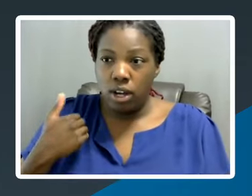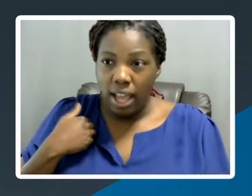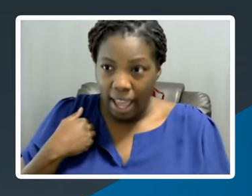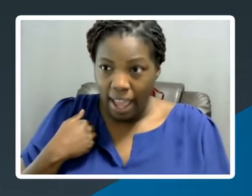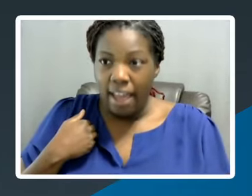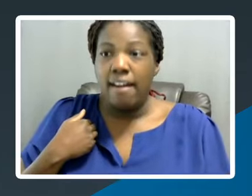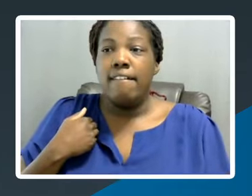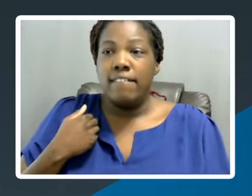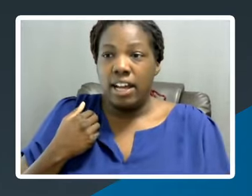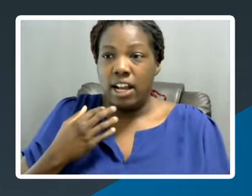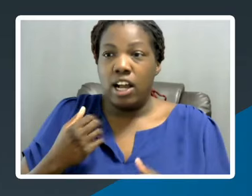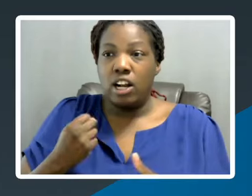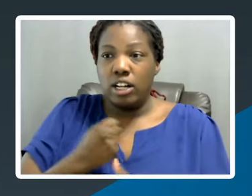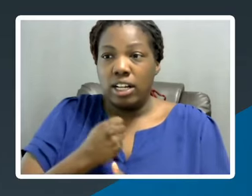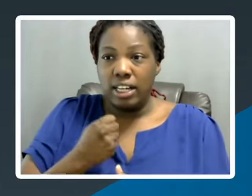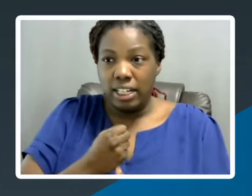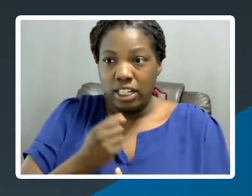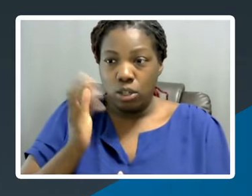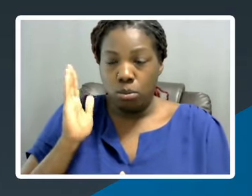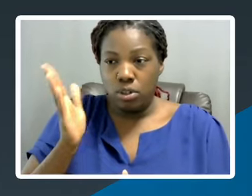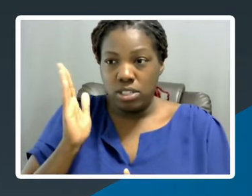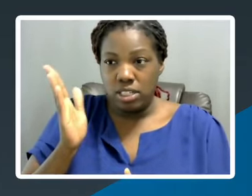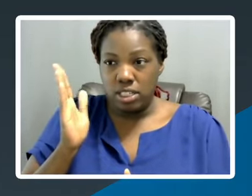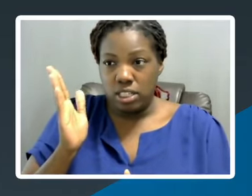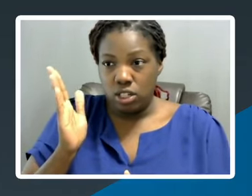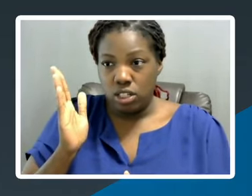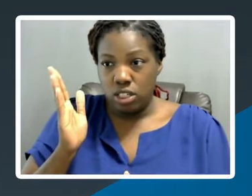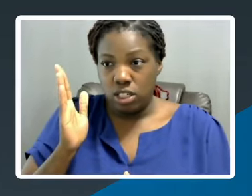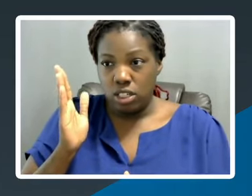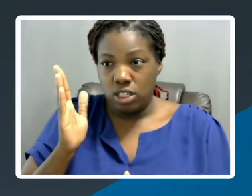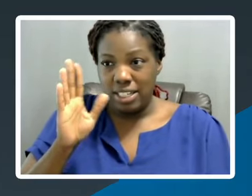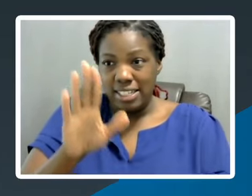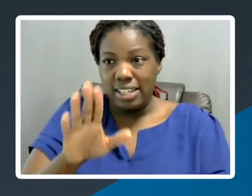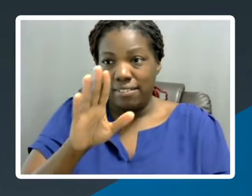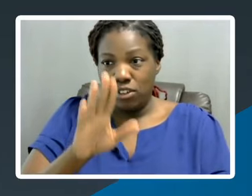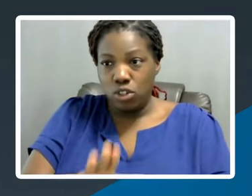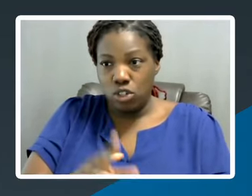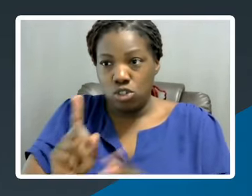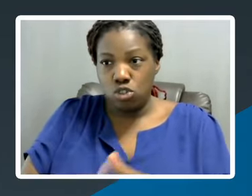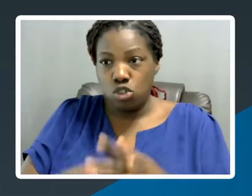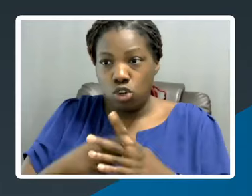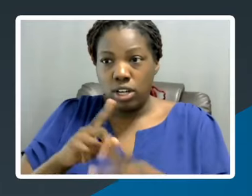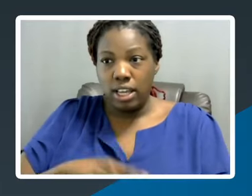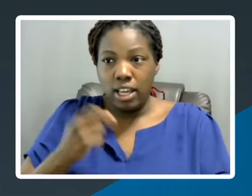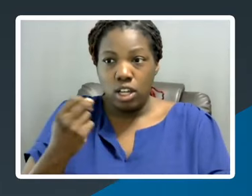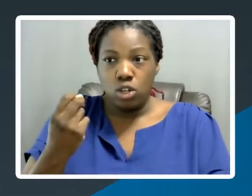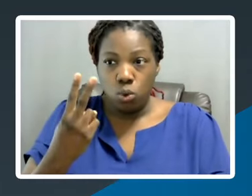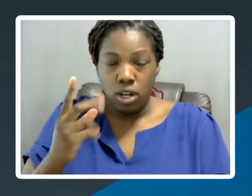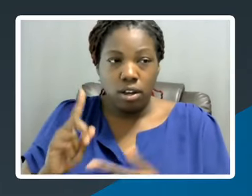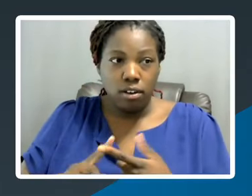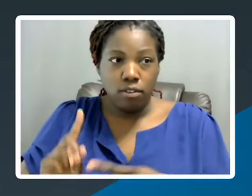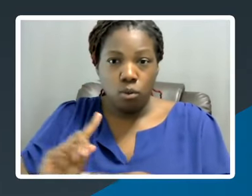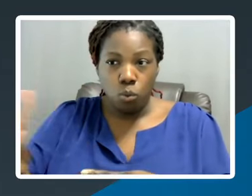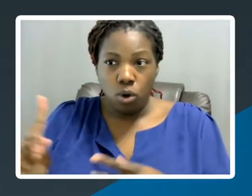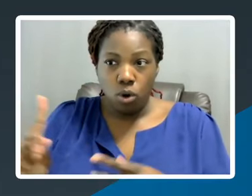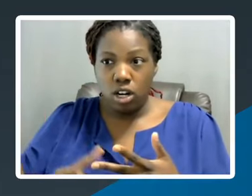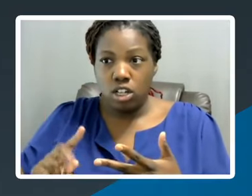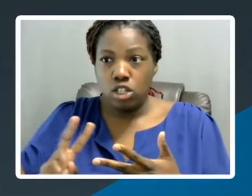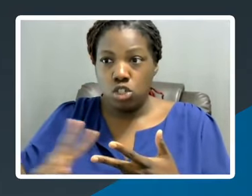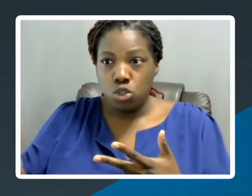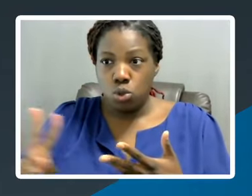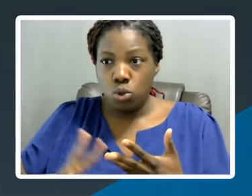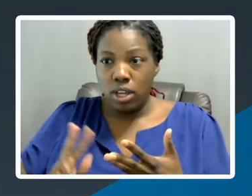could go to the next slide. We will have our keynotes this afternoon starting at 12, 1, 2, and